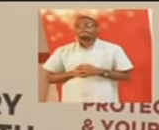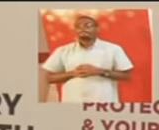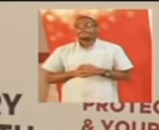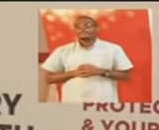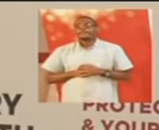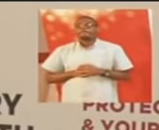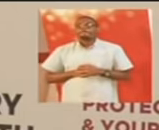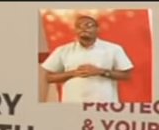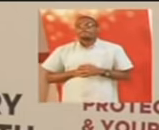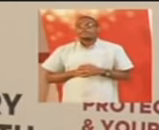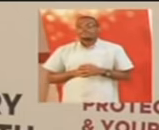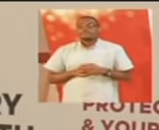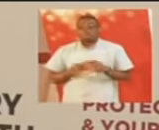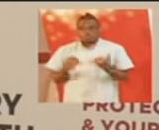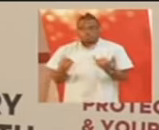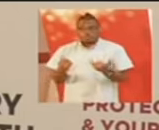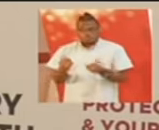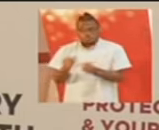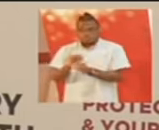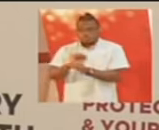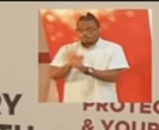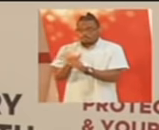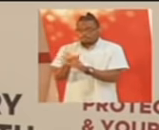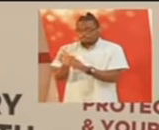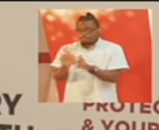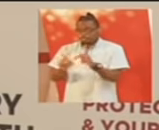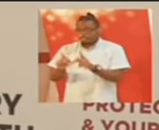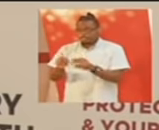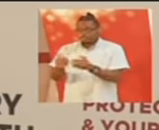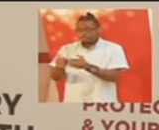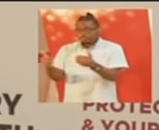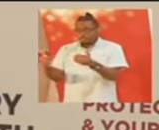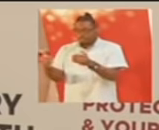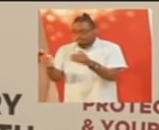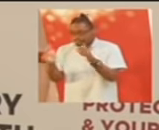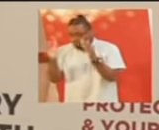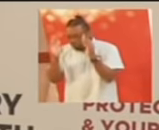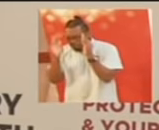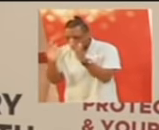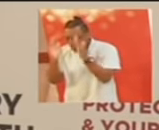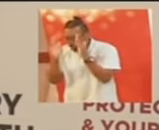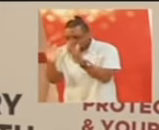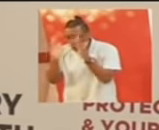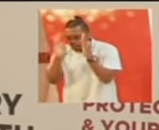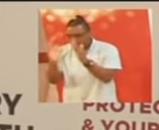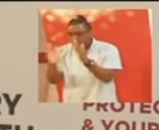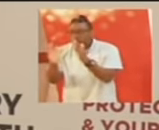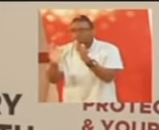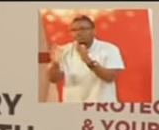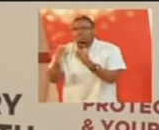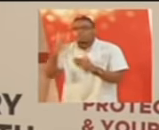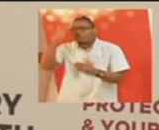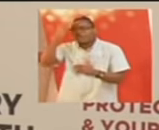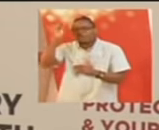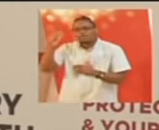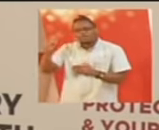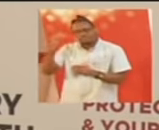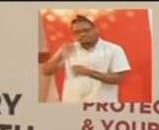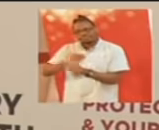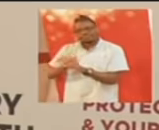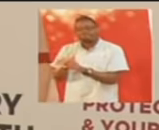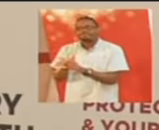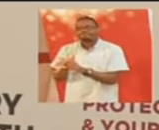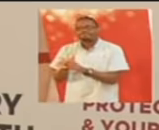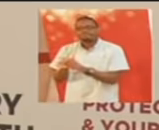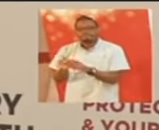also allows the COVID-19 patients to receive COVID-19 specialized care. because COVID-19 patients require a specific type of care